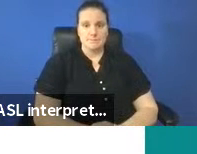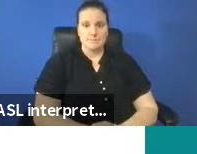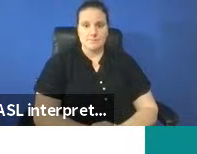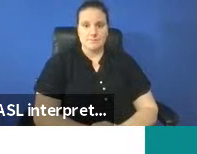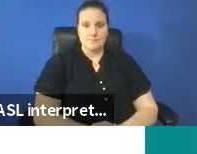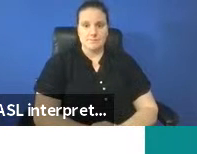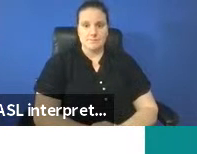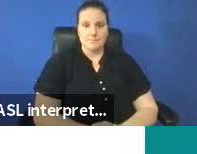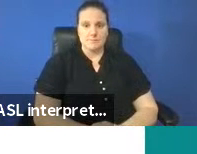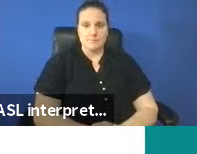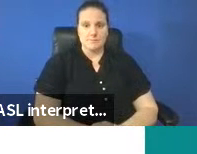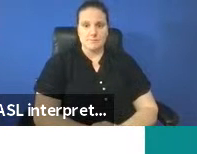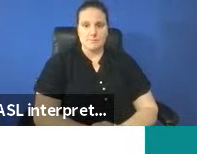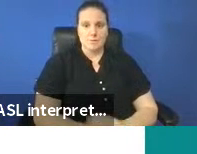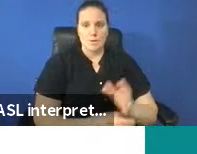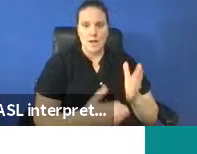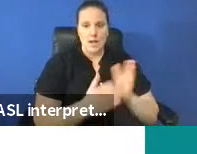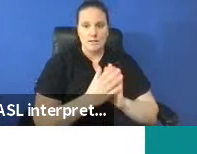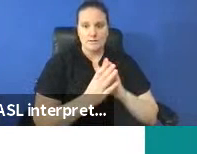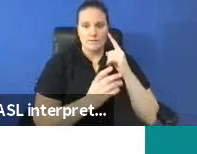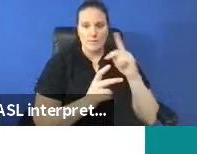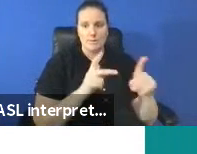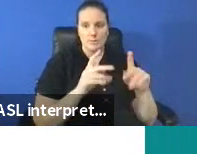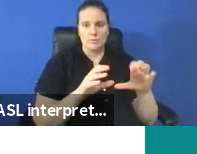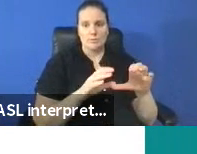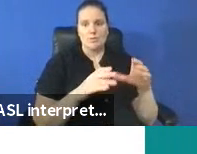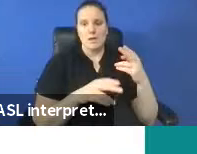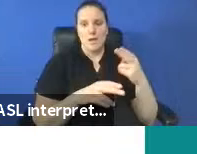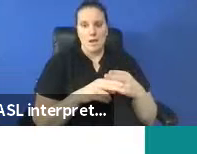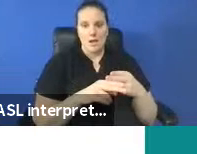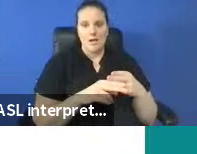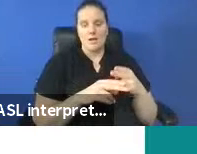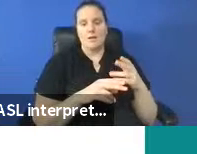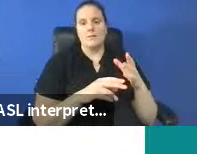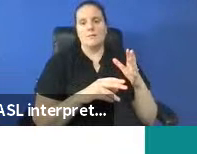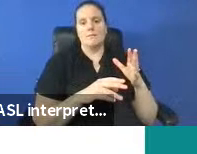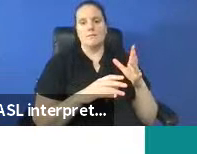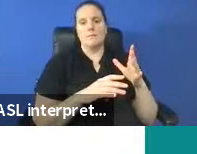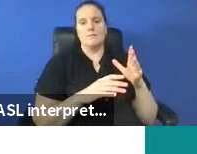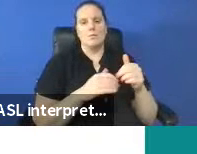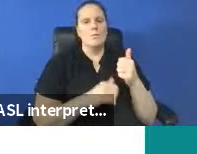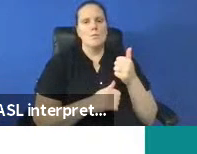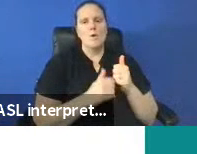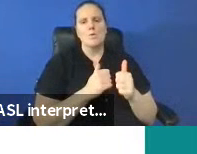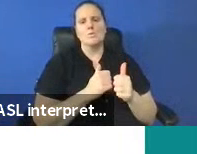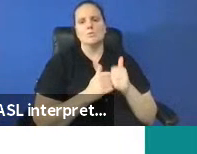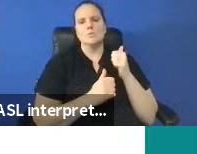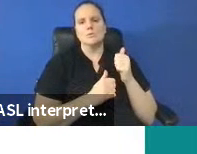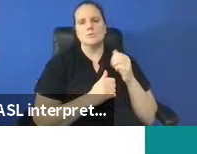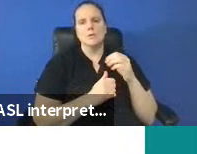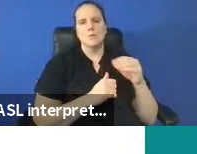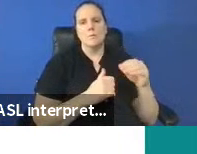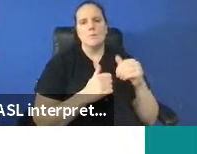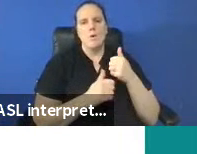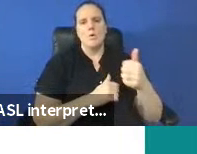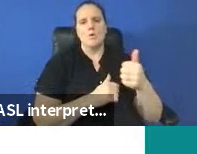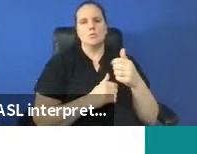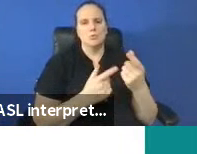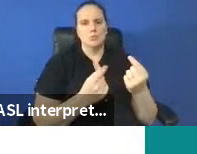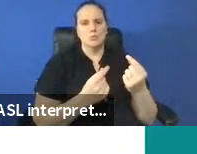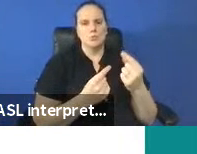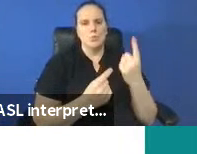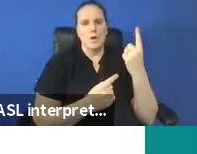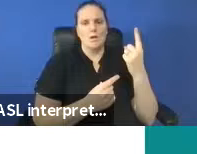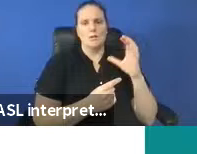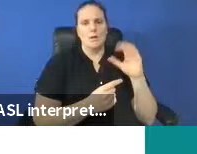But we're asking for folks to do the introduction, name, affiliation, what is the most modes you've used in one commute. And what I'll do